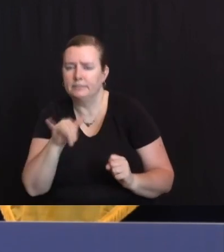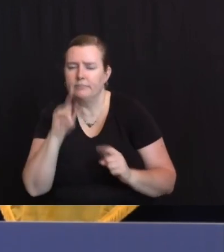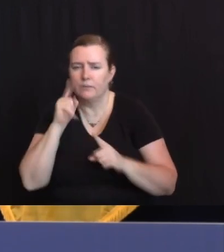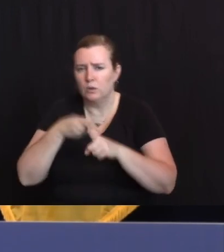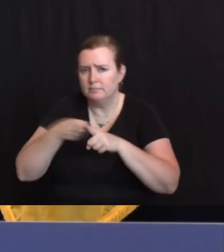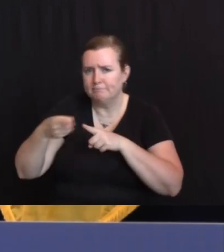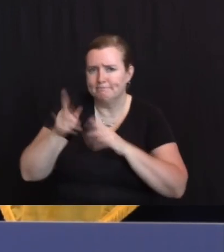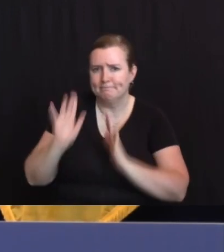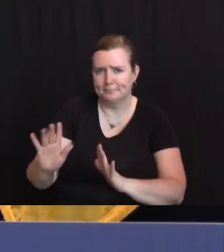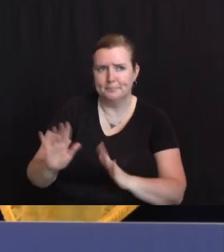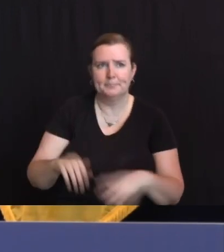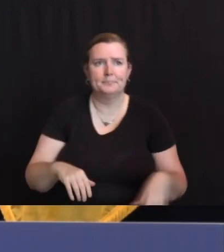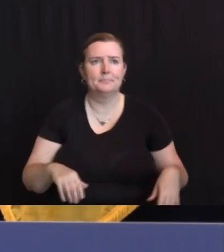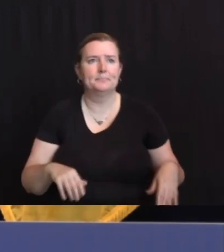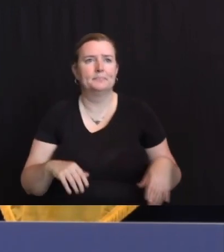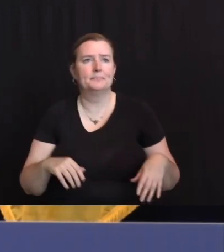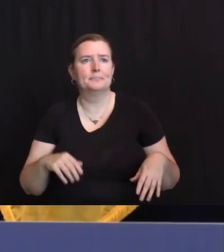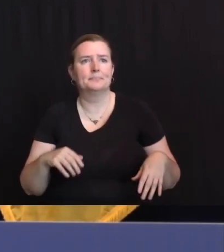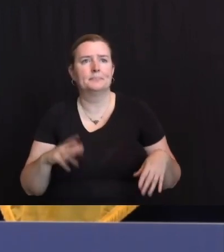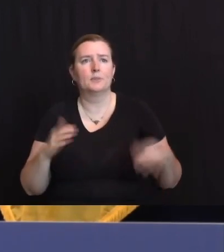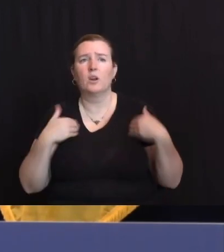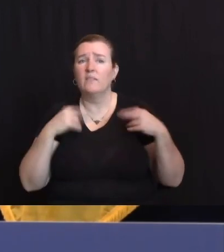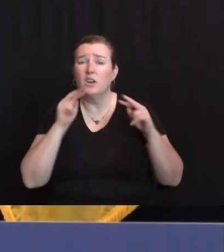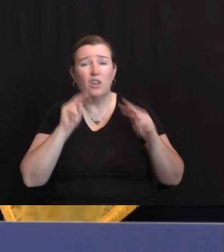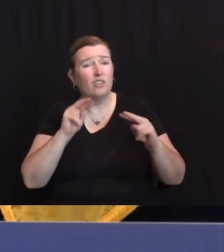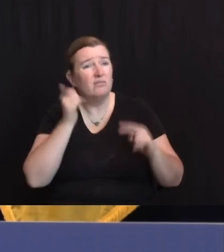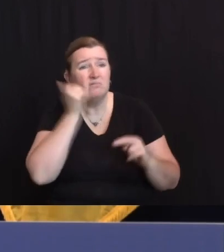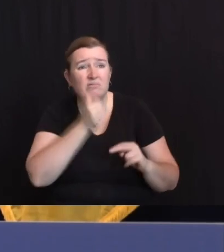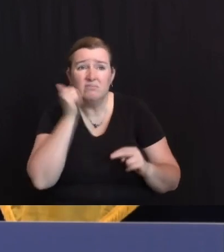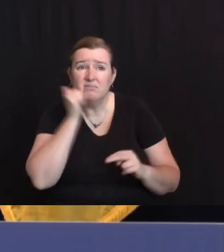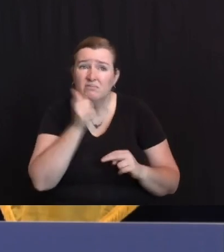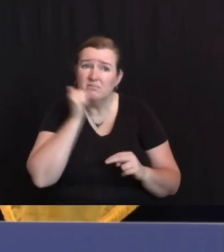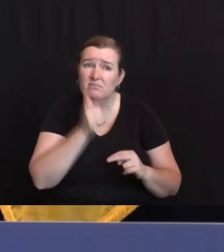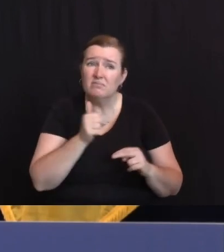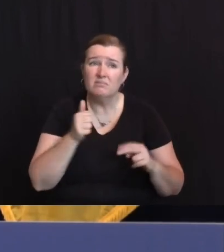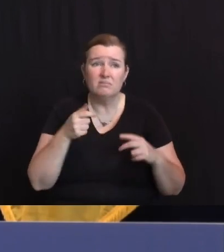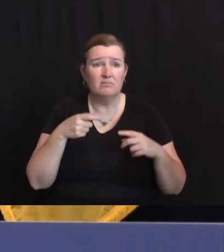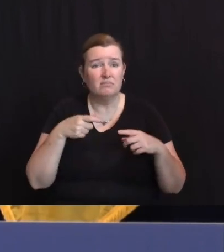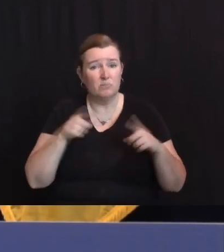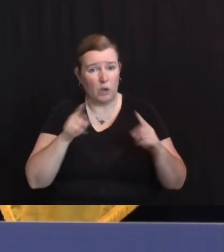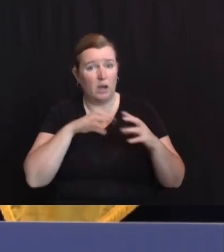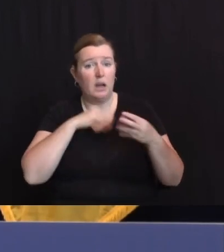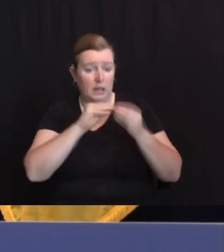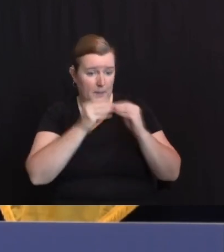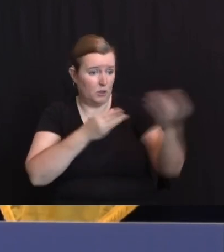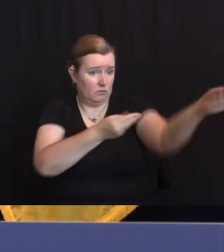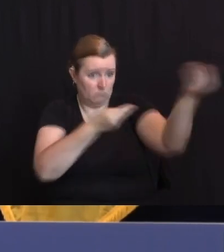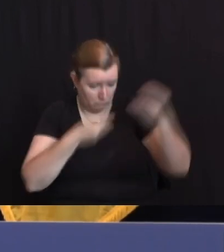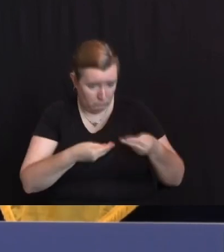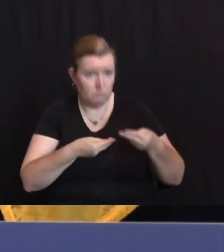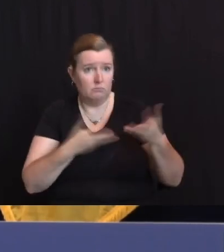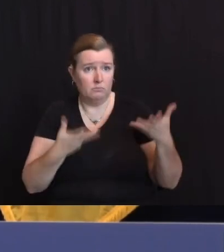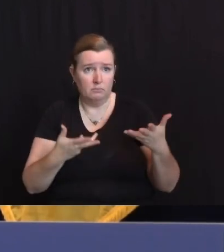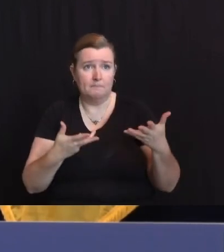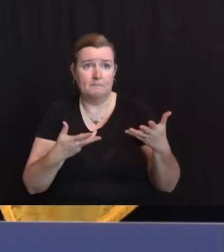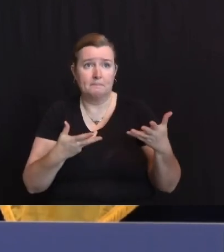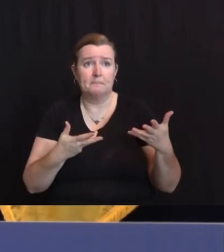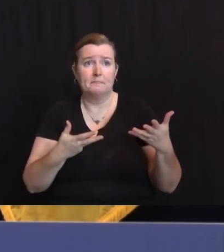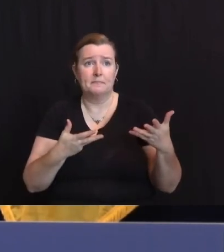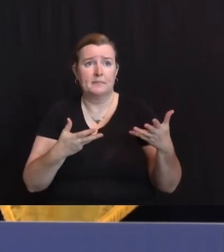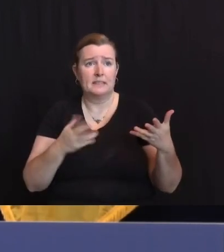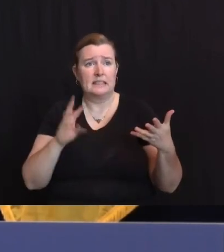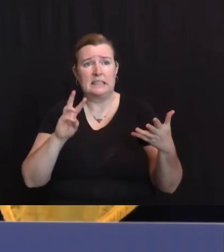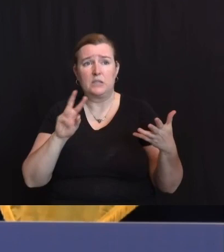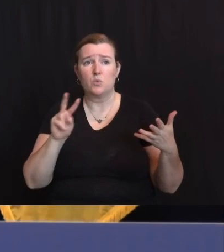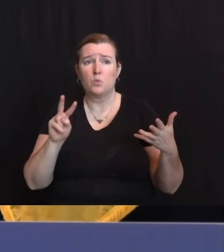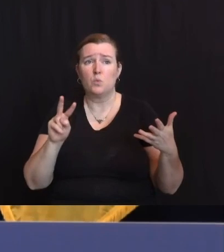continue to look every single day. The first numbers, when I get the backup, I look at is 6281.3, which are the numbers of